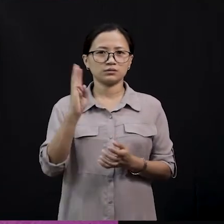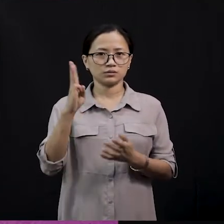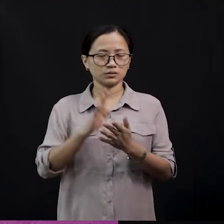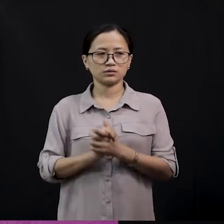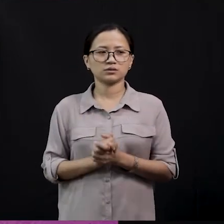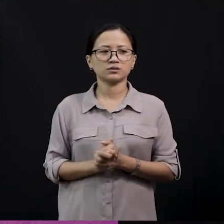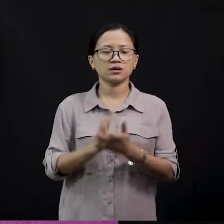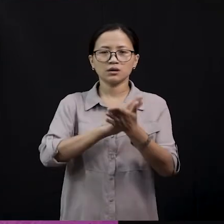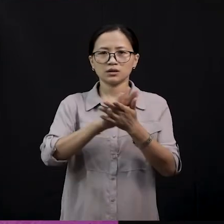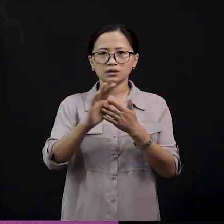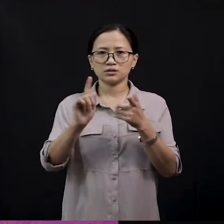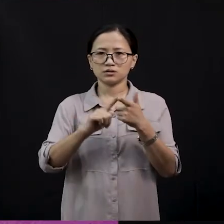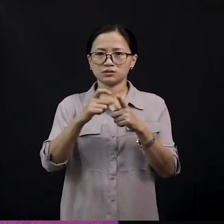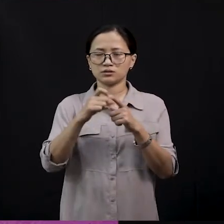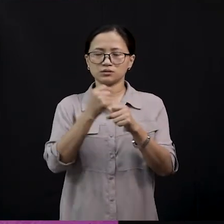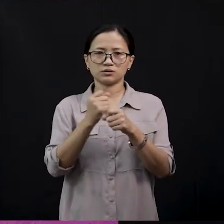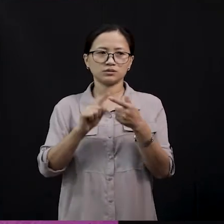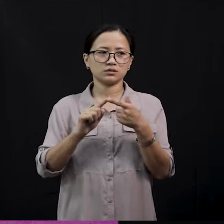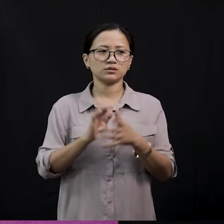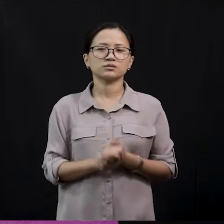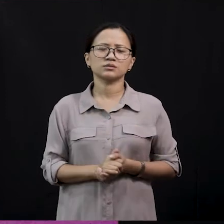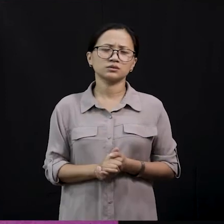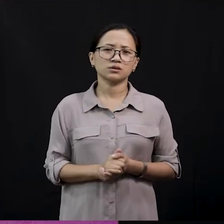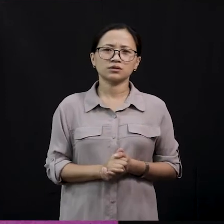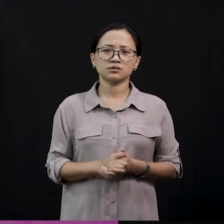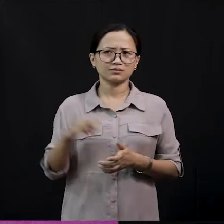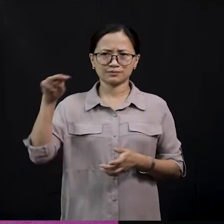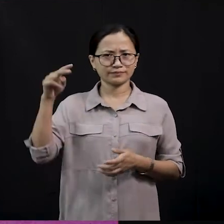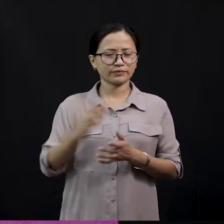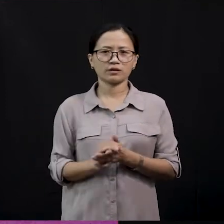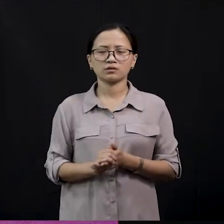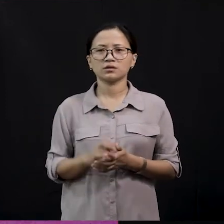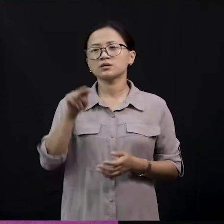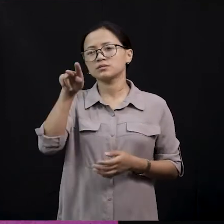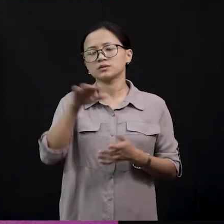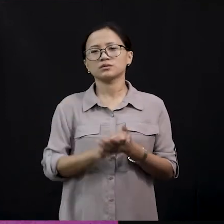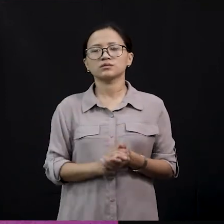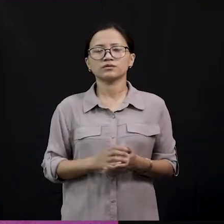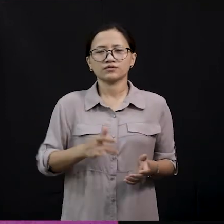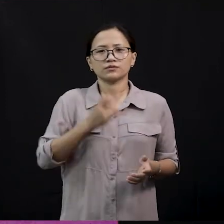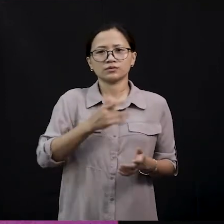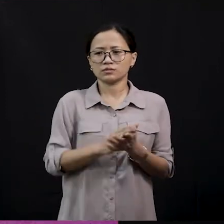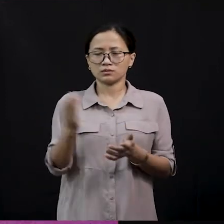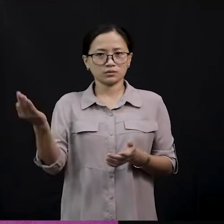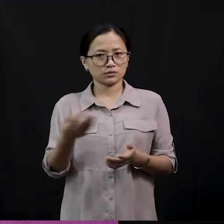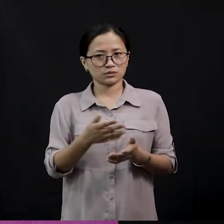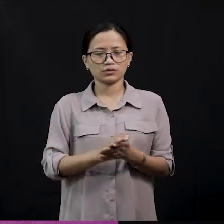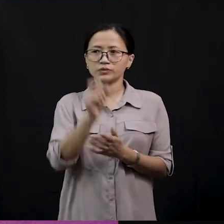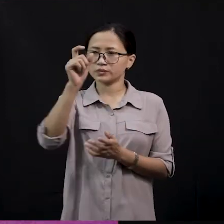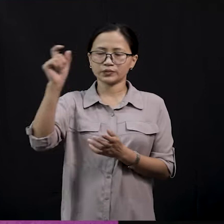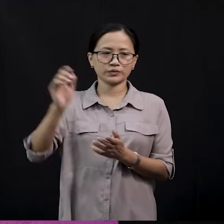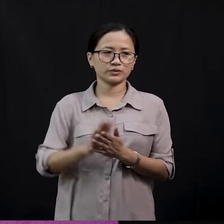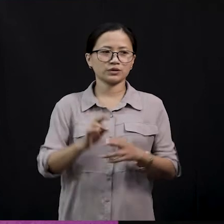The third word here is H. I'm sure you are familiar with these words, but for those of you who feel that it is a new word, it